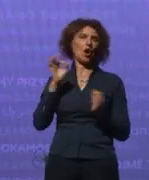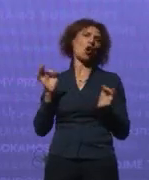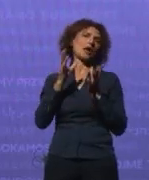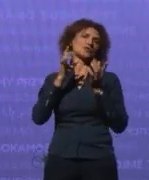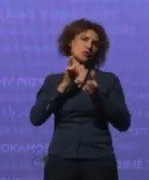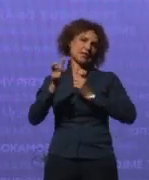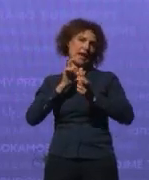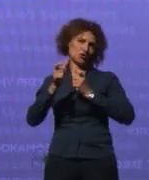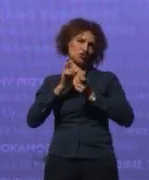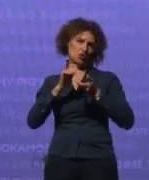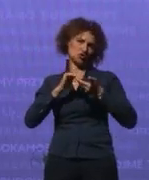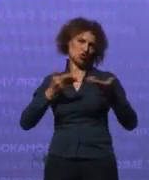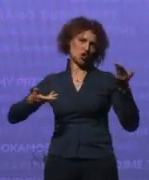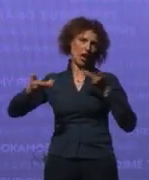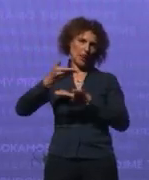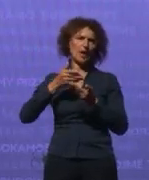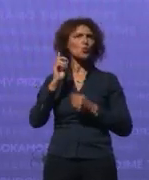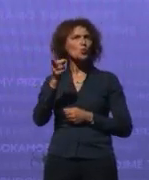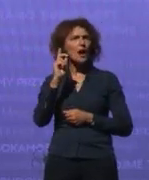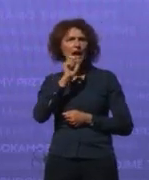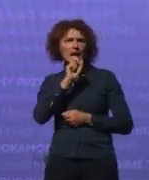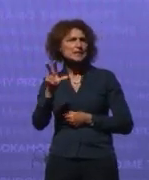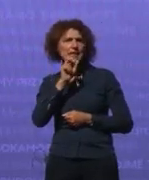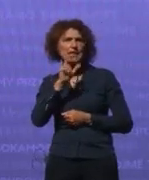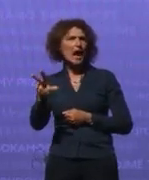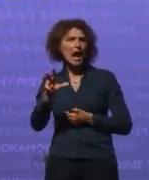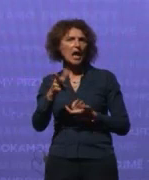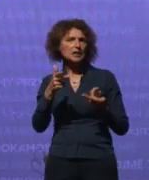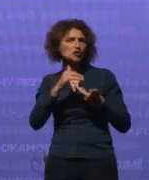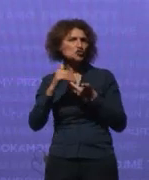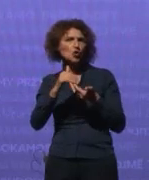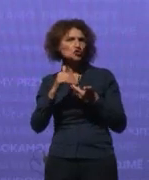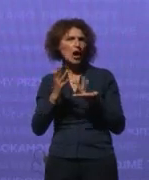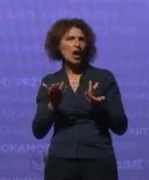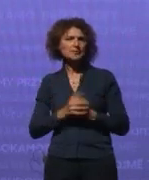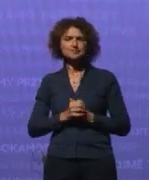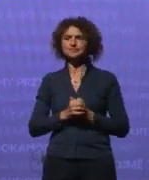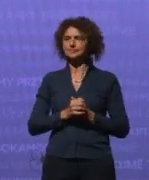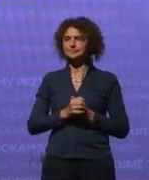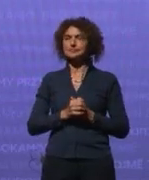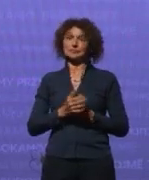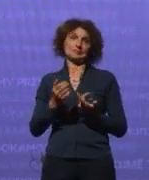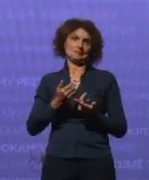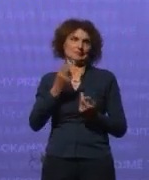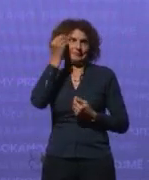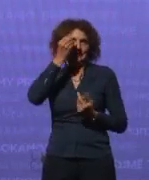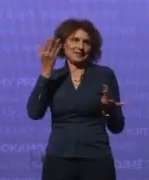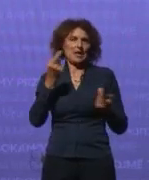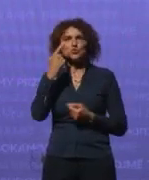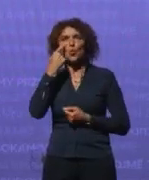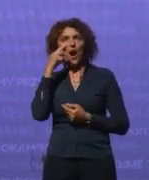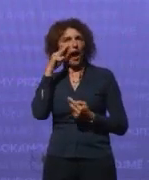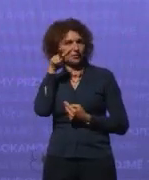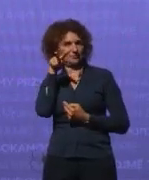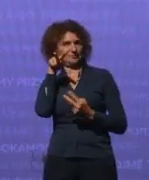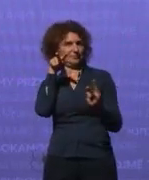cognition? Well, think about gaze, looking into the eyes of another person.